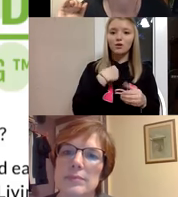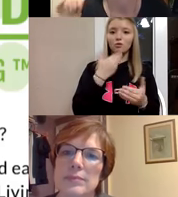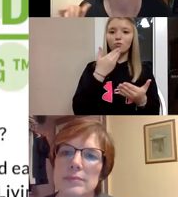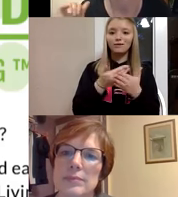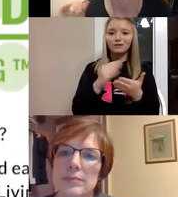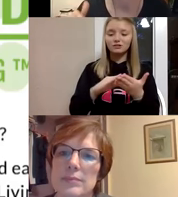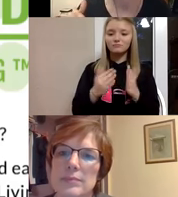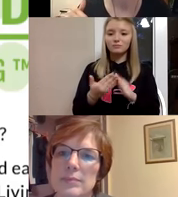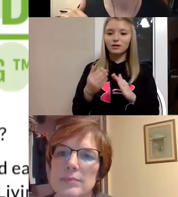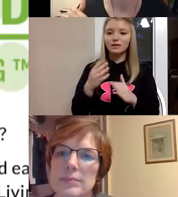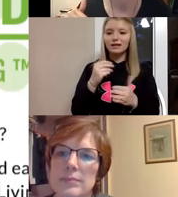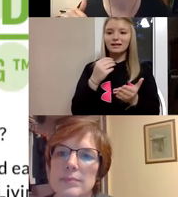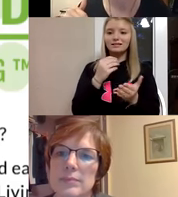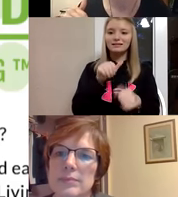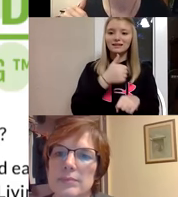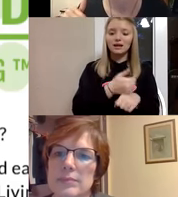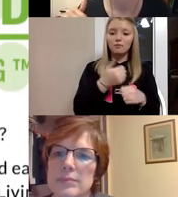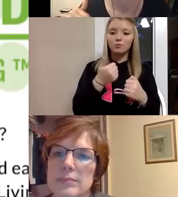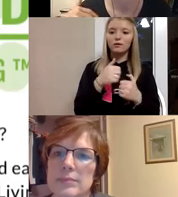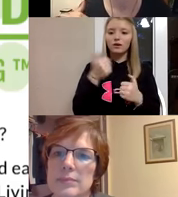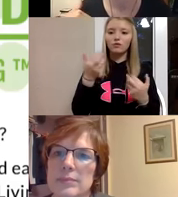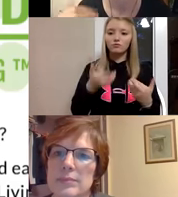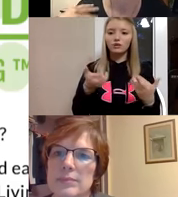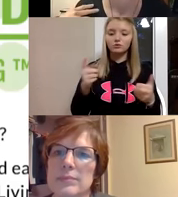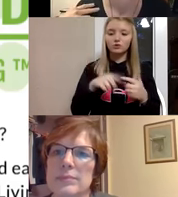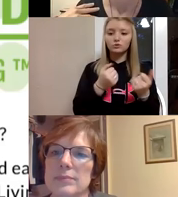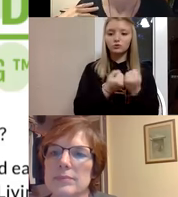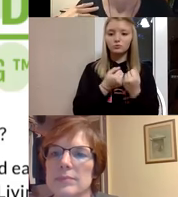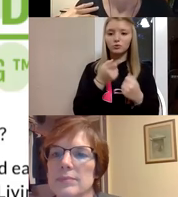get set up with other resources to support you on your wellness journey.